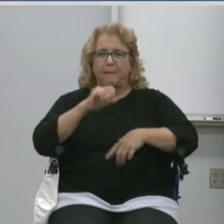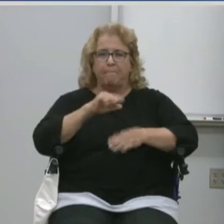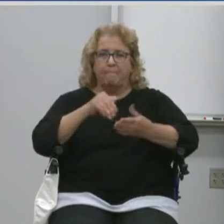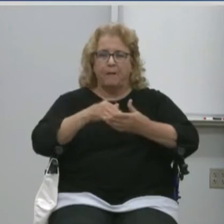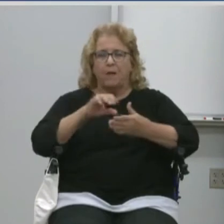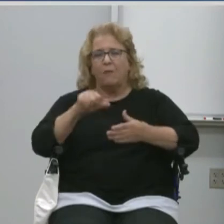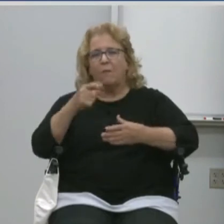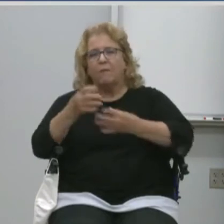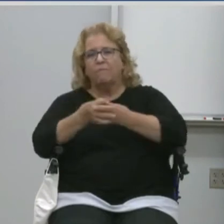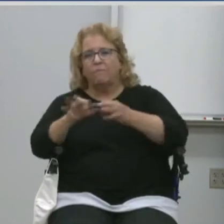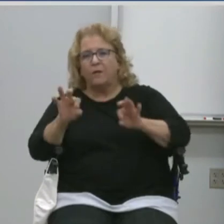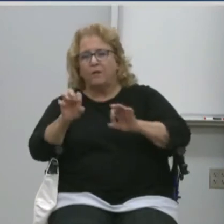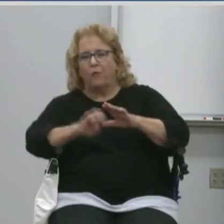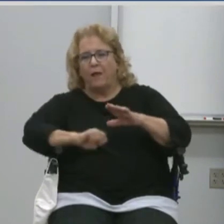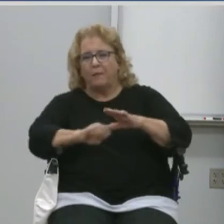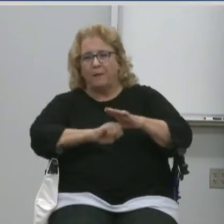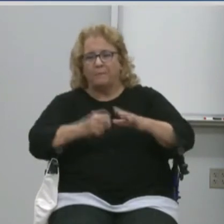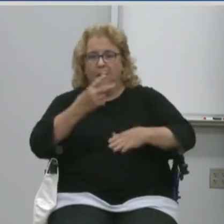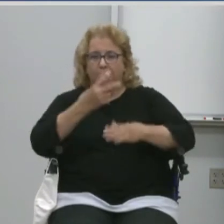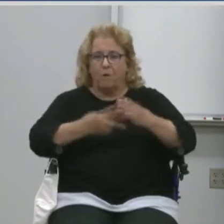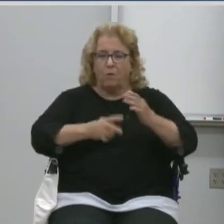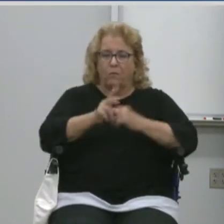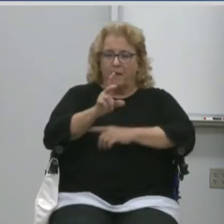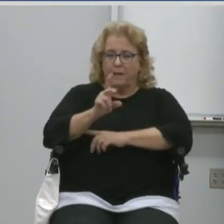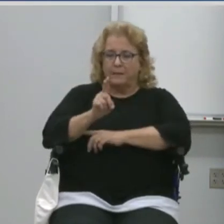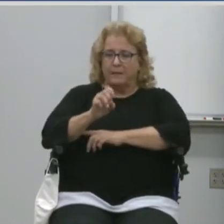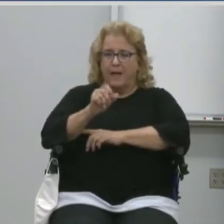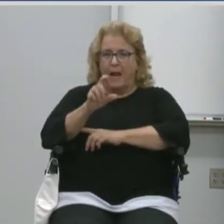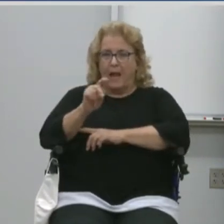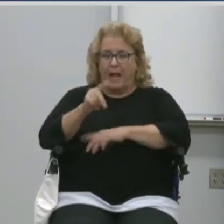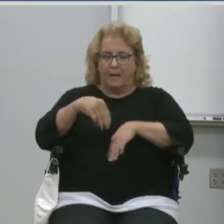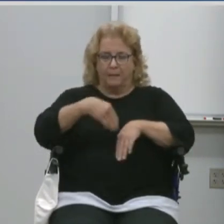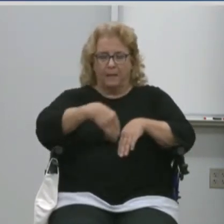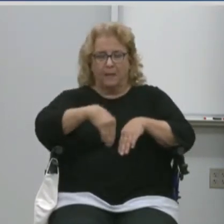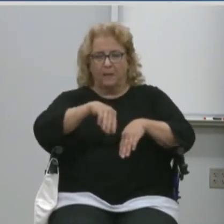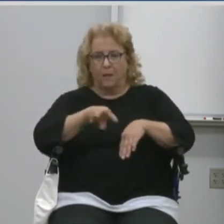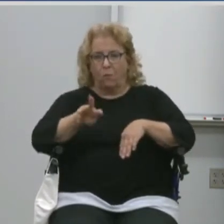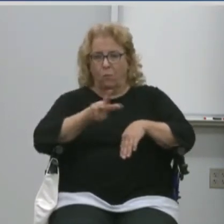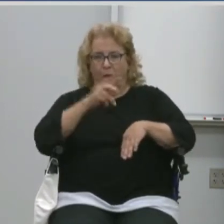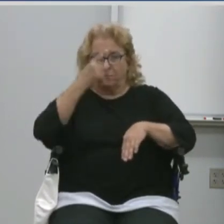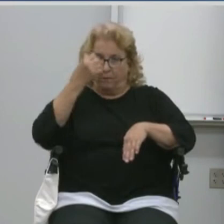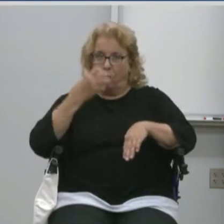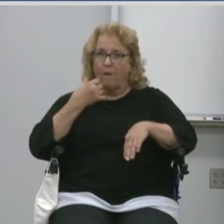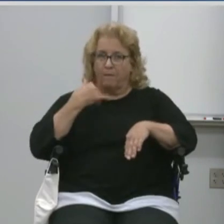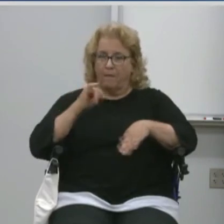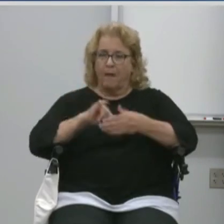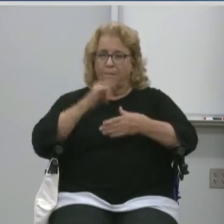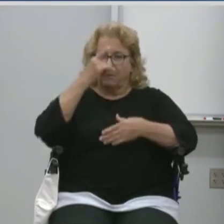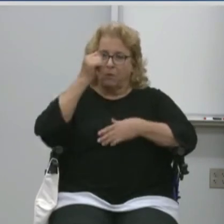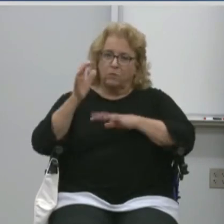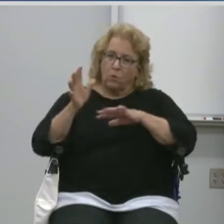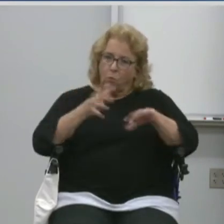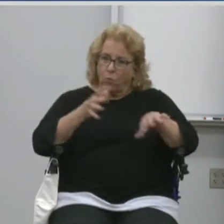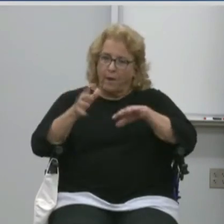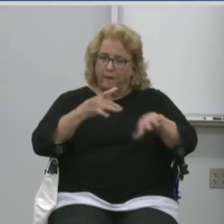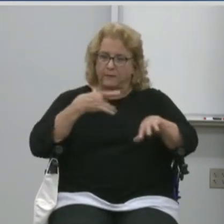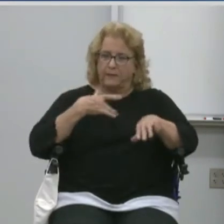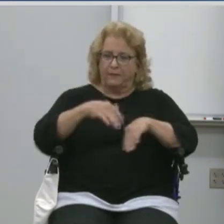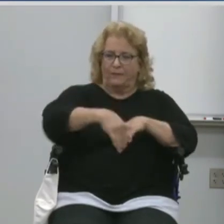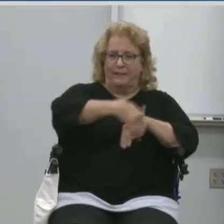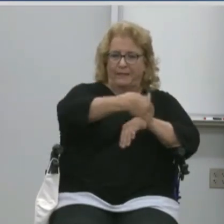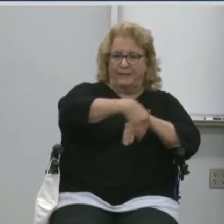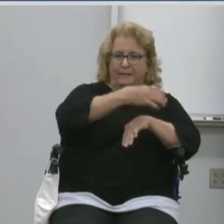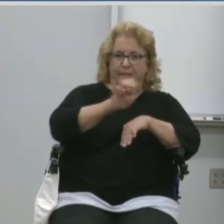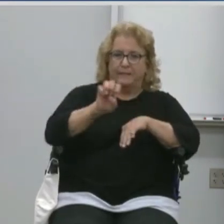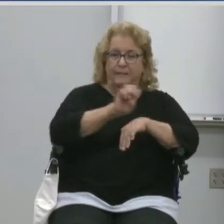Freedom Elementary, both in DeLand. They're on the west side. That's where we want them because of the wind potential on the east side. But again,